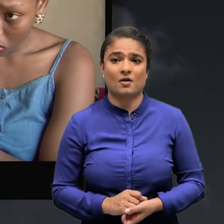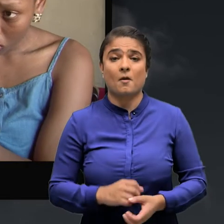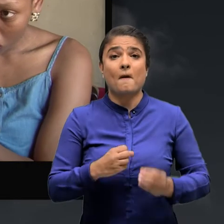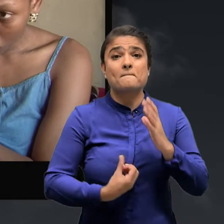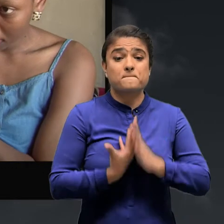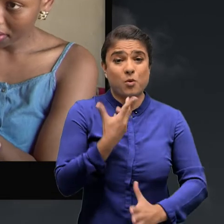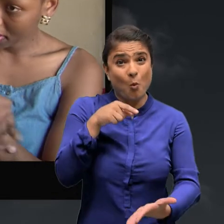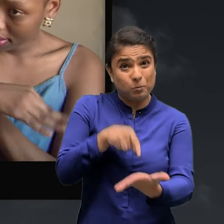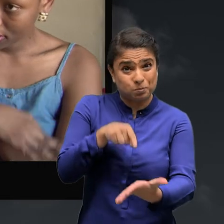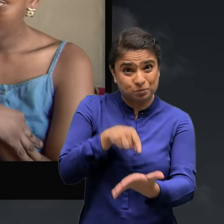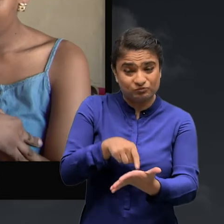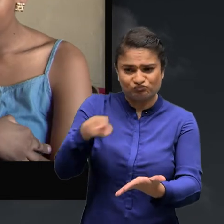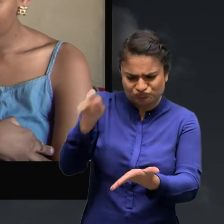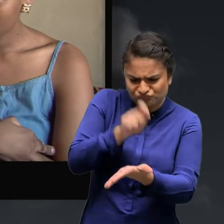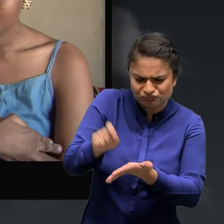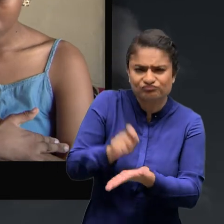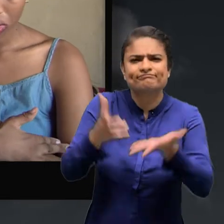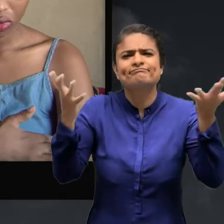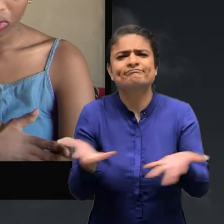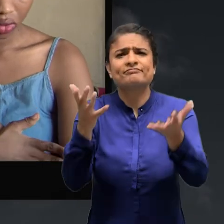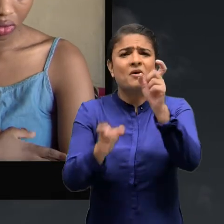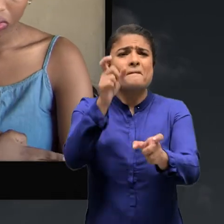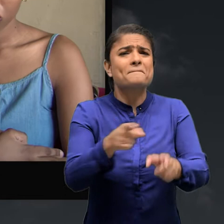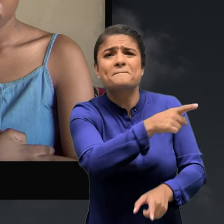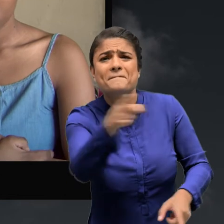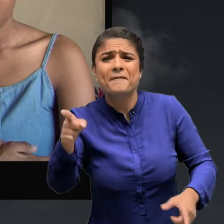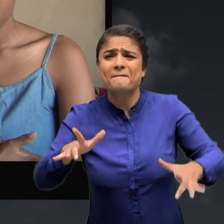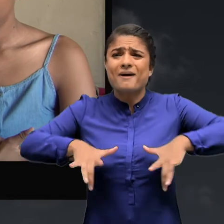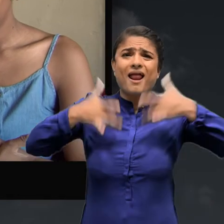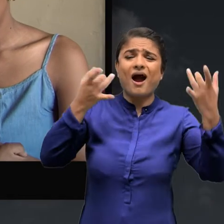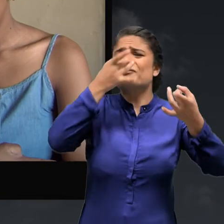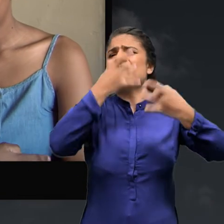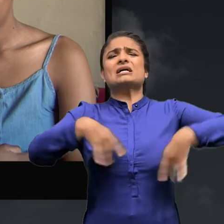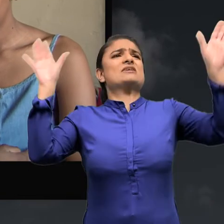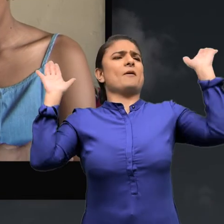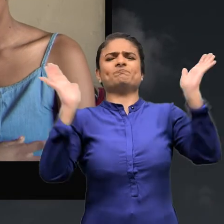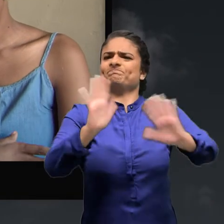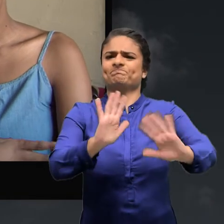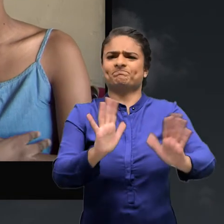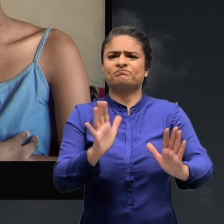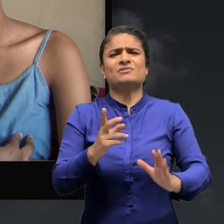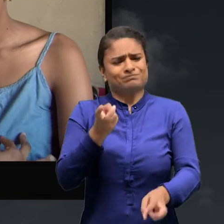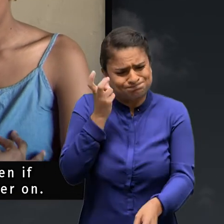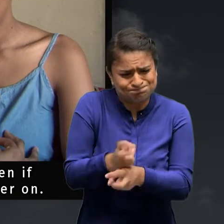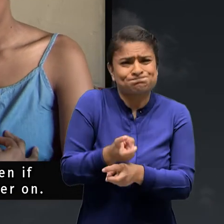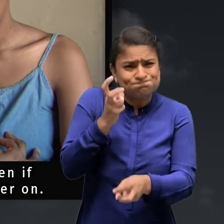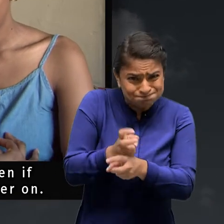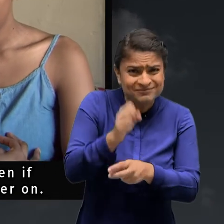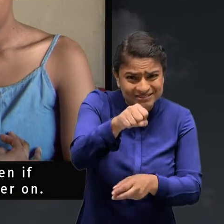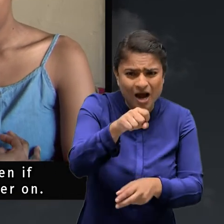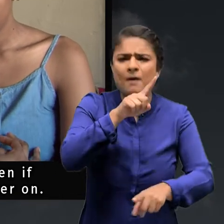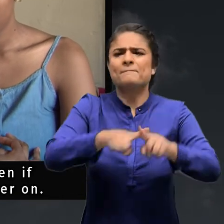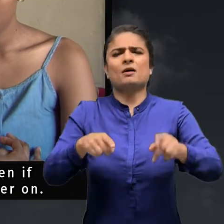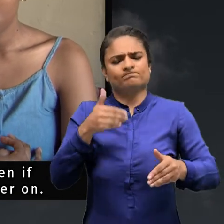Baba Reboyem, Kutaza band, Utibanga, me a booming noba onzim. A